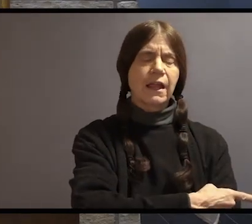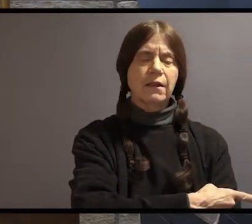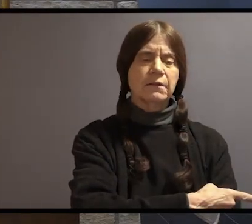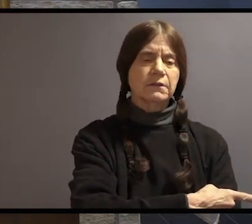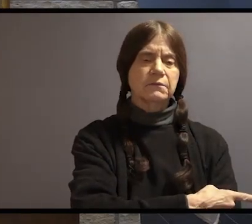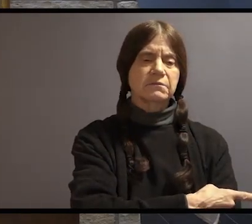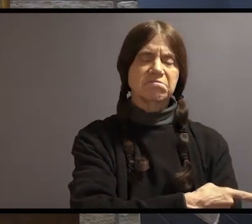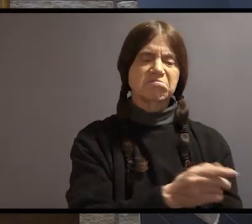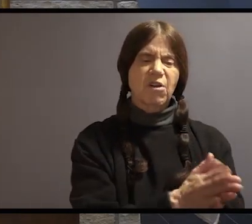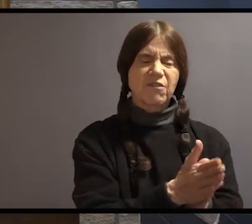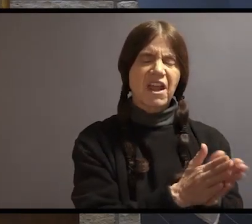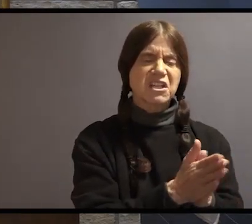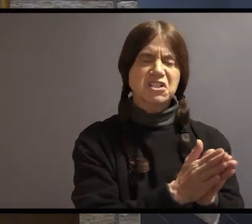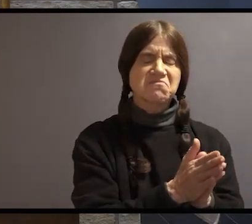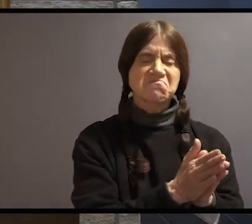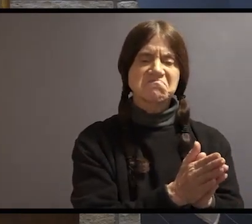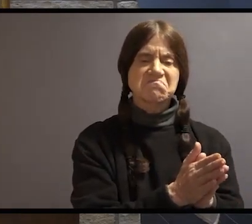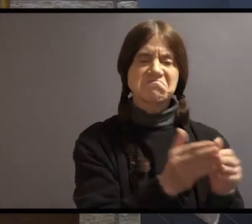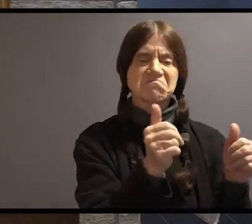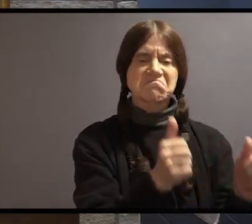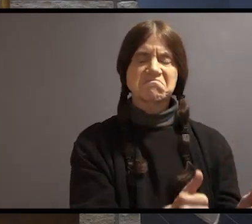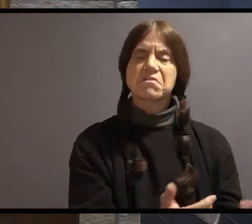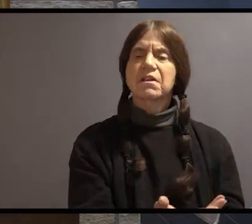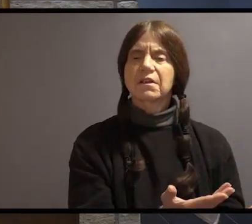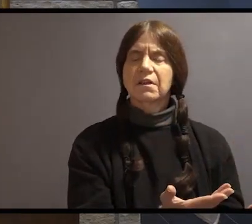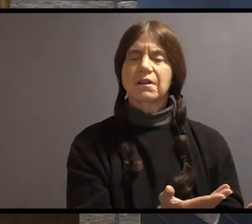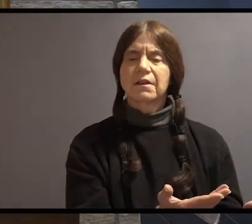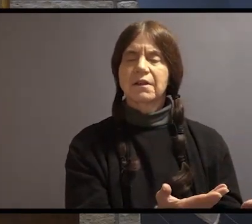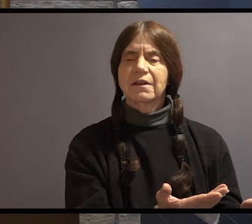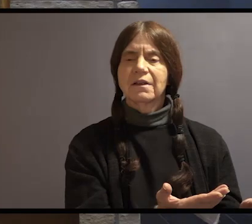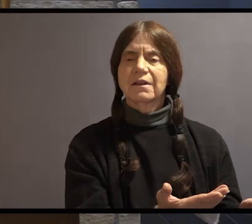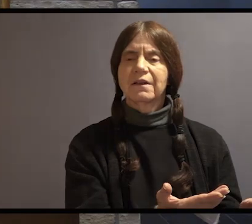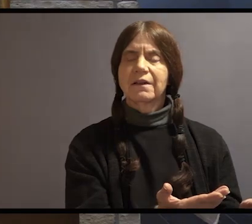About those trying to get serious only later.